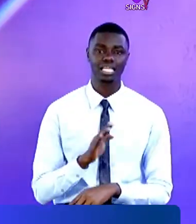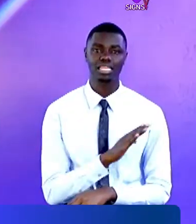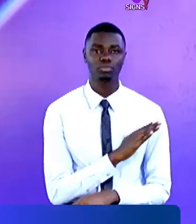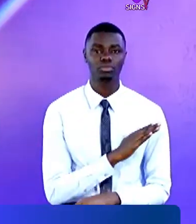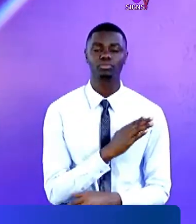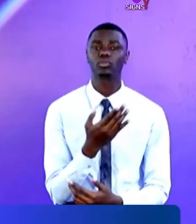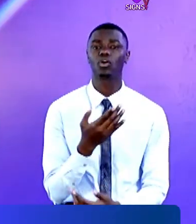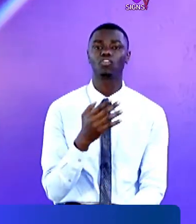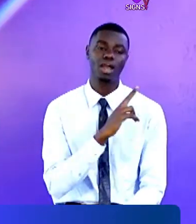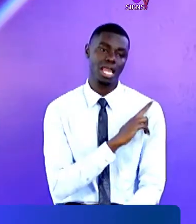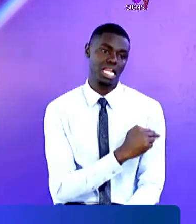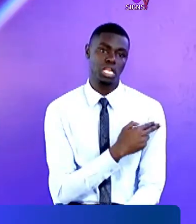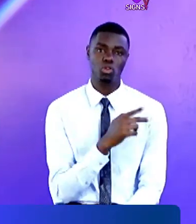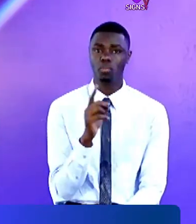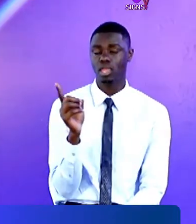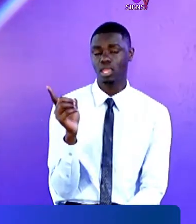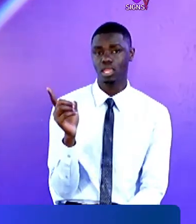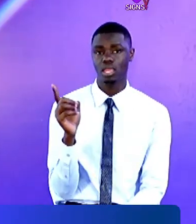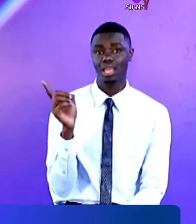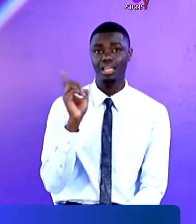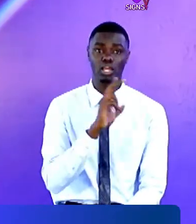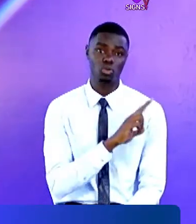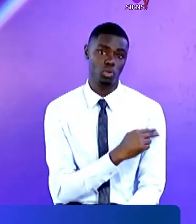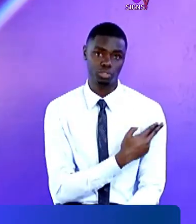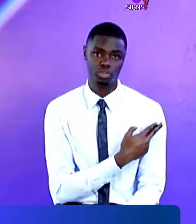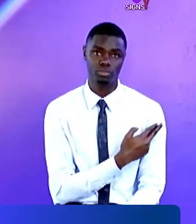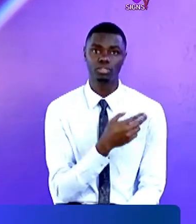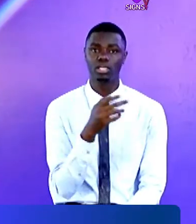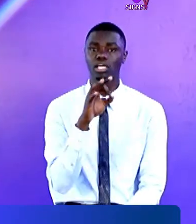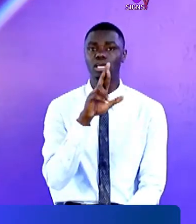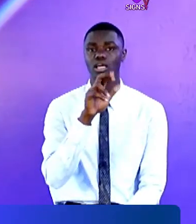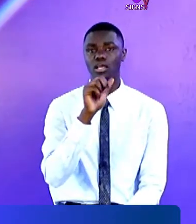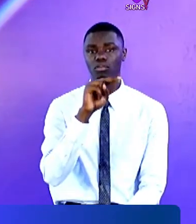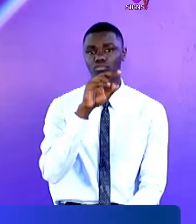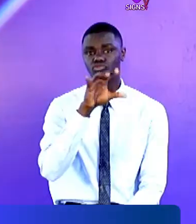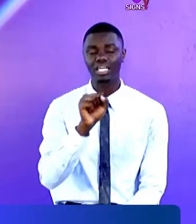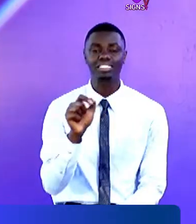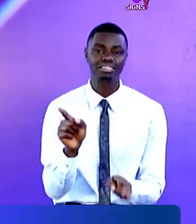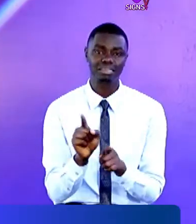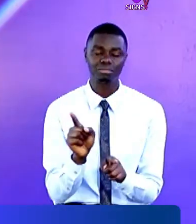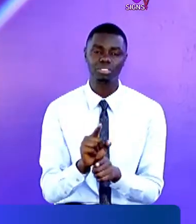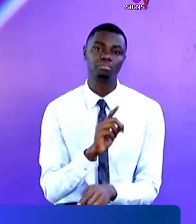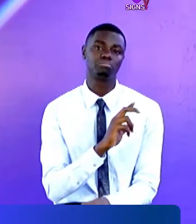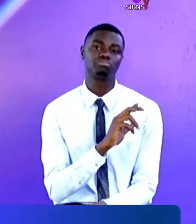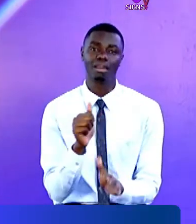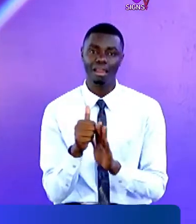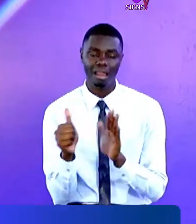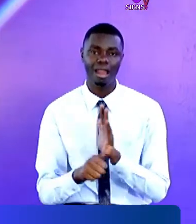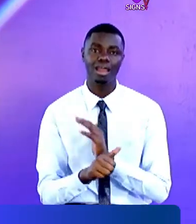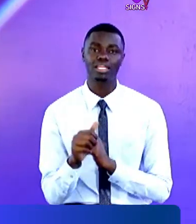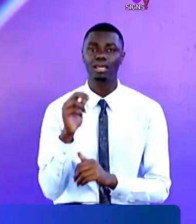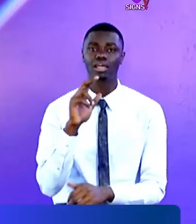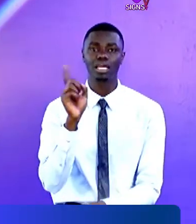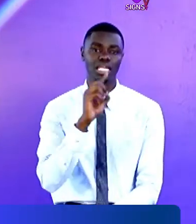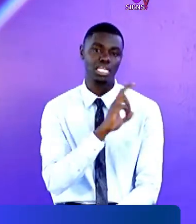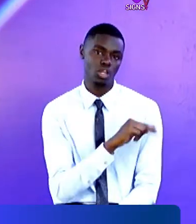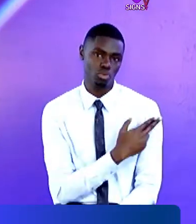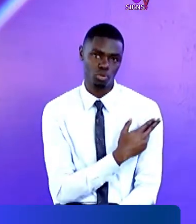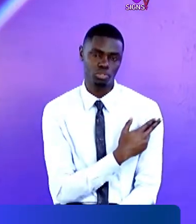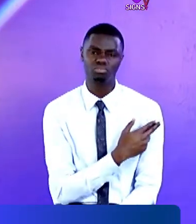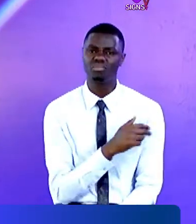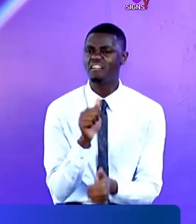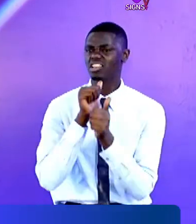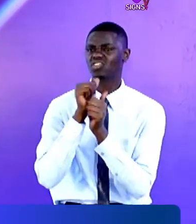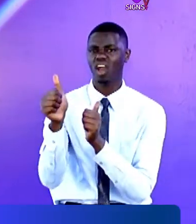of Nairobi Hospital. St. Francis Community Hospital is under that board. I used to sit in the board of St. Francis Community Hospital, which is not far from